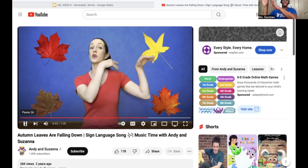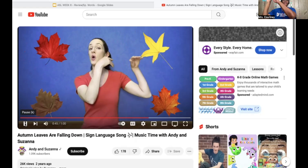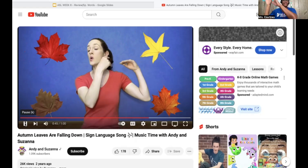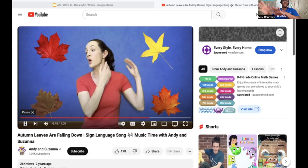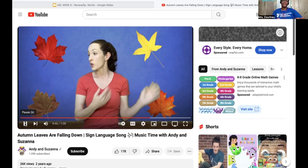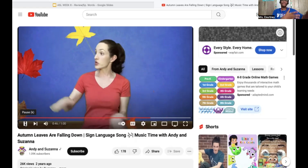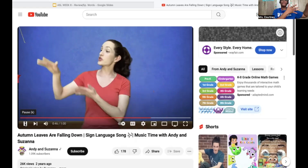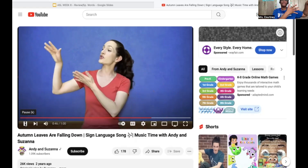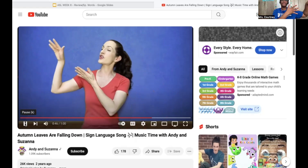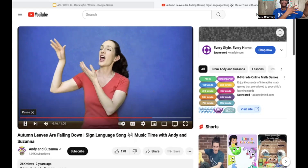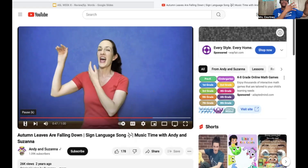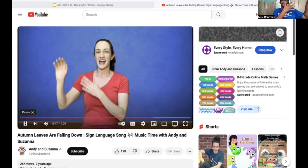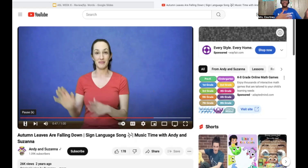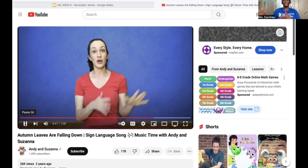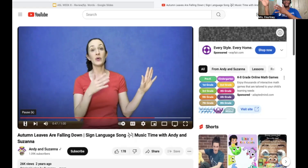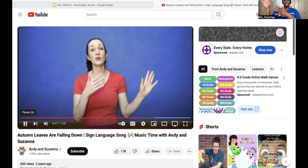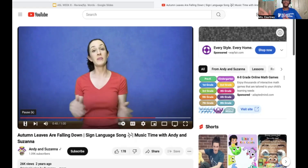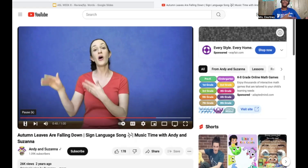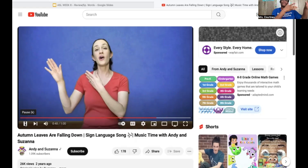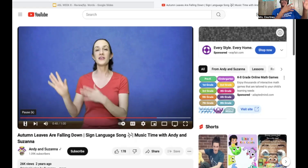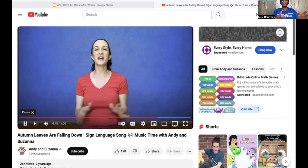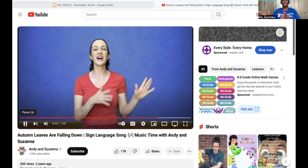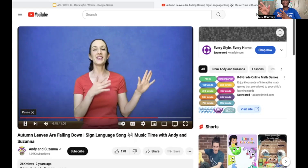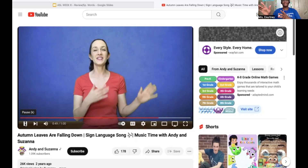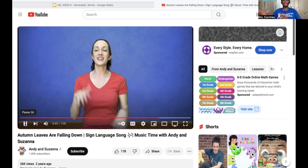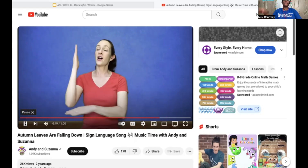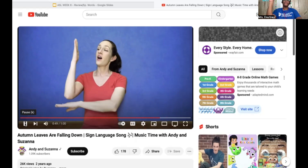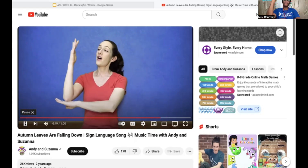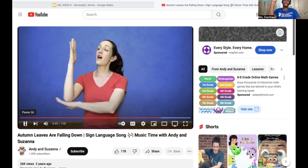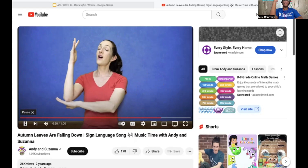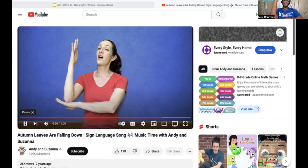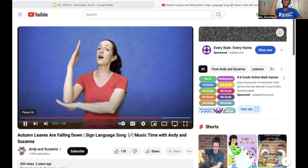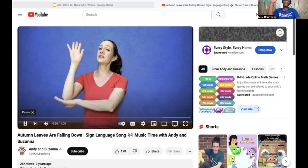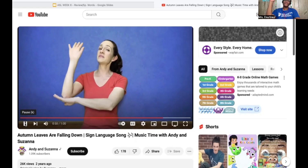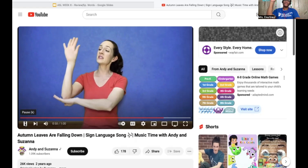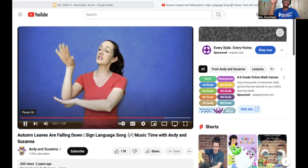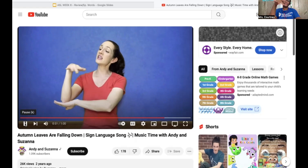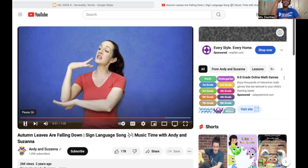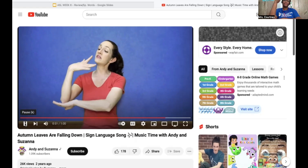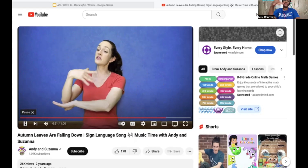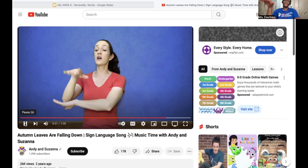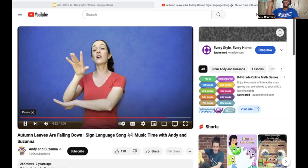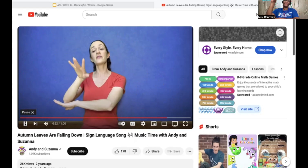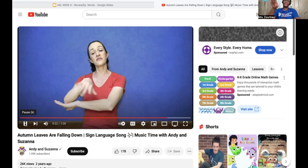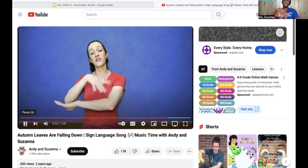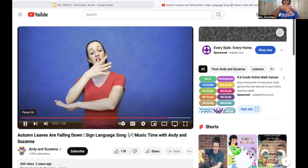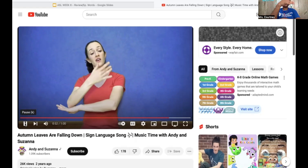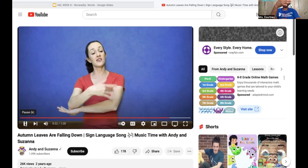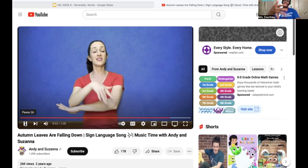wind go whoosh and blow them all around. Autumn leaves